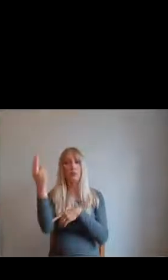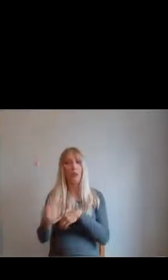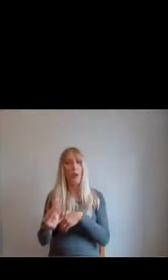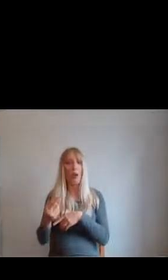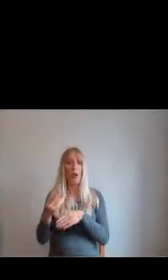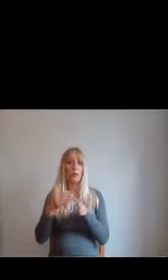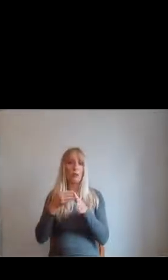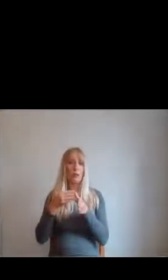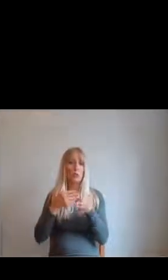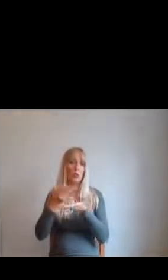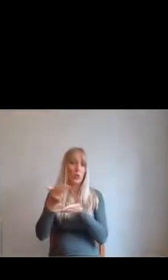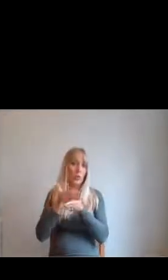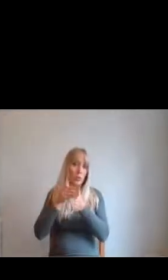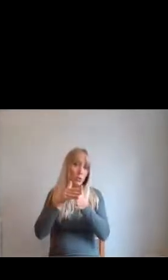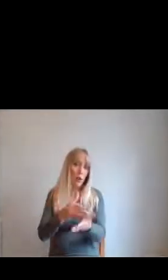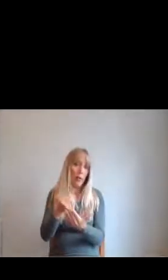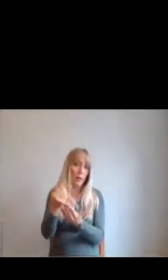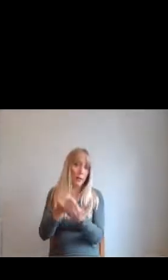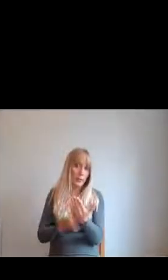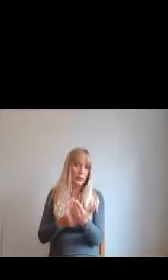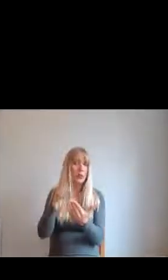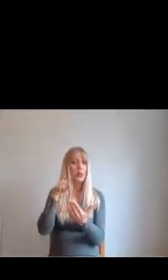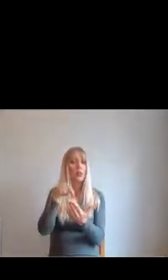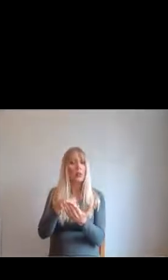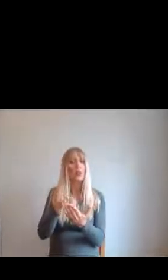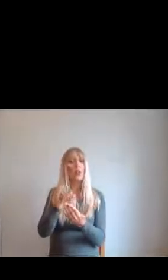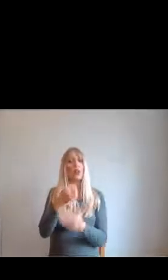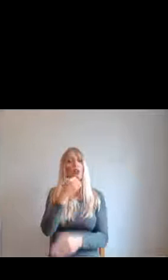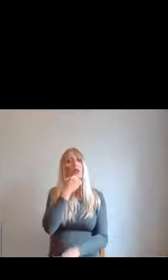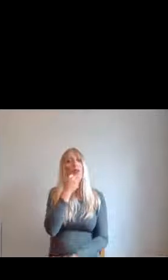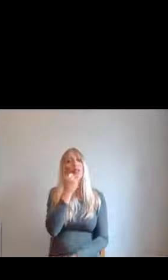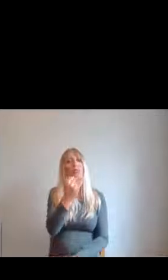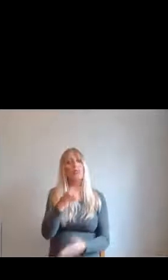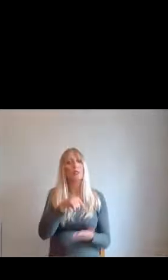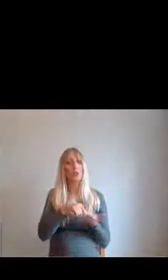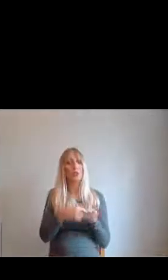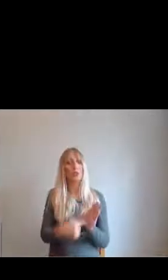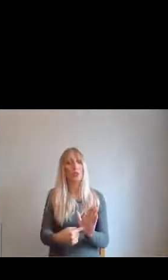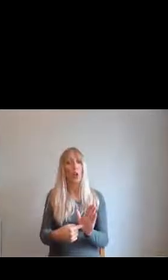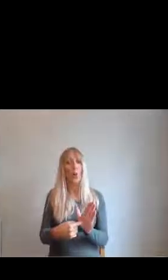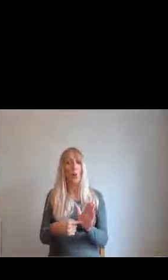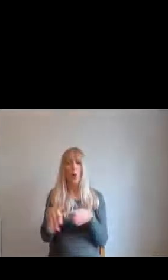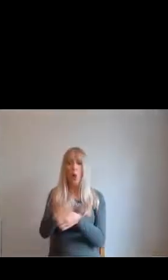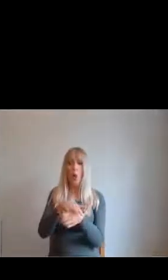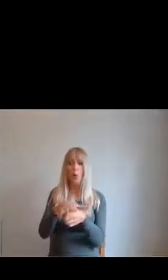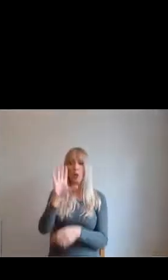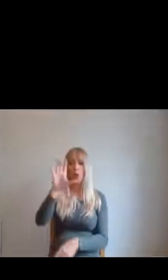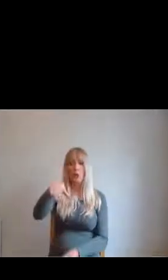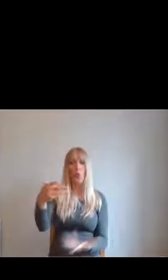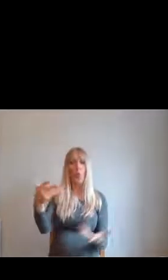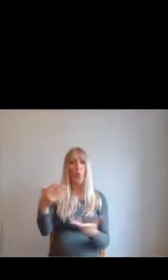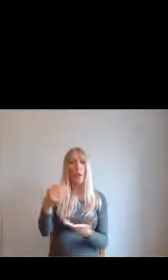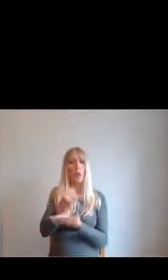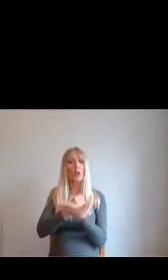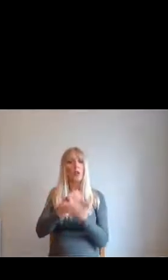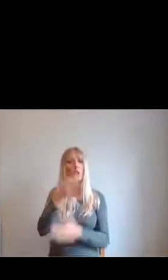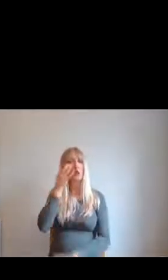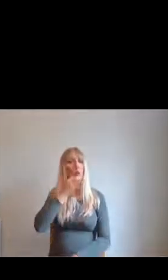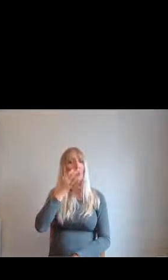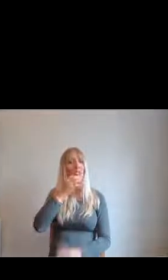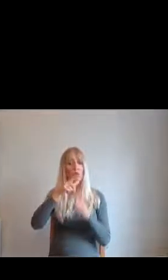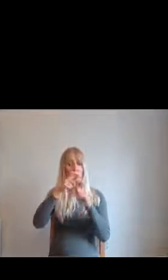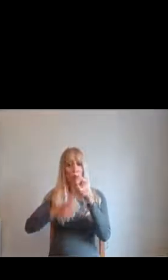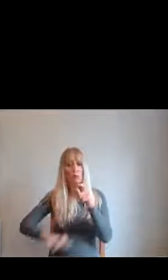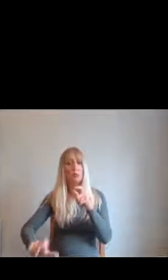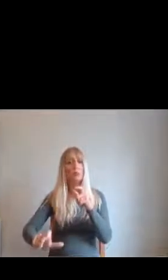Consultation. So number 6 on the map shows the location of the sewer diversion works. Number